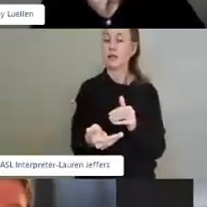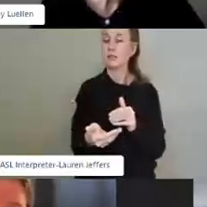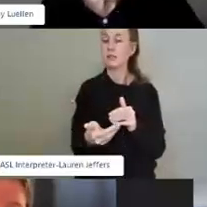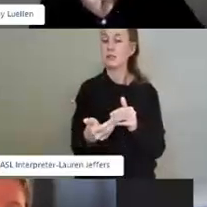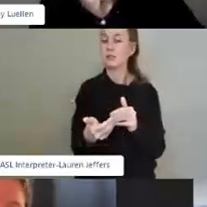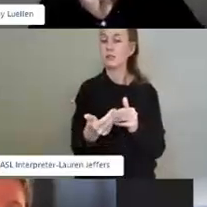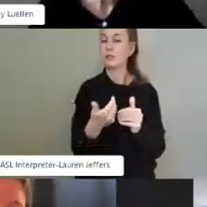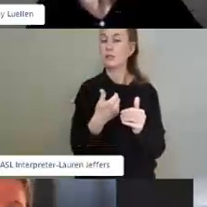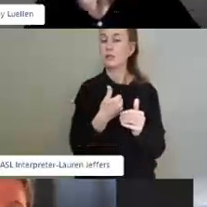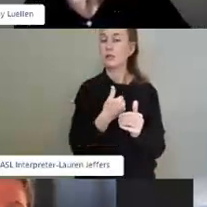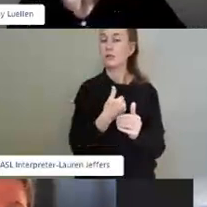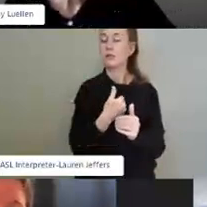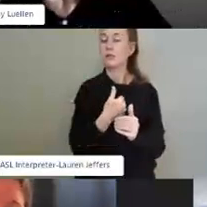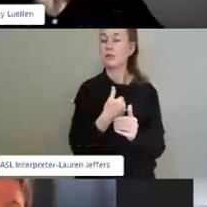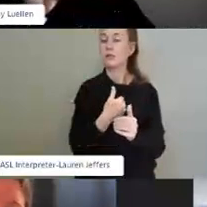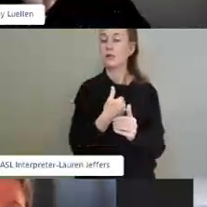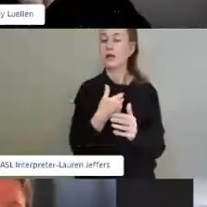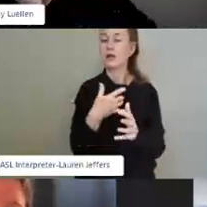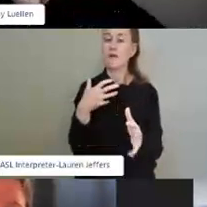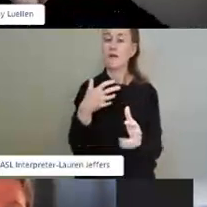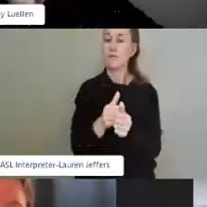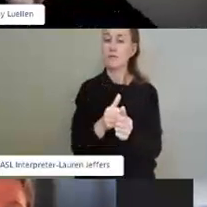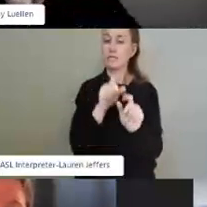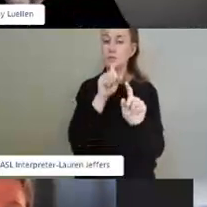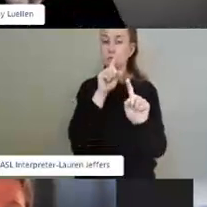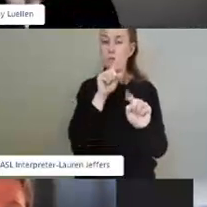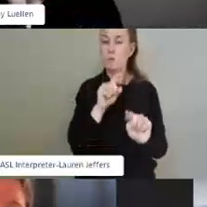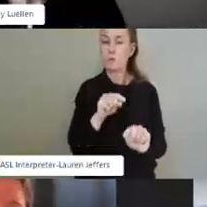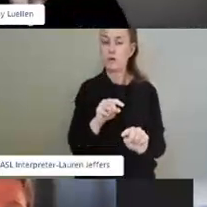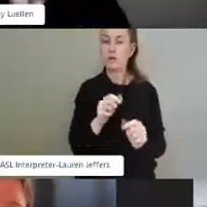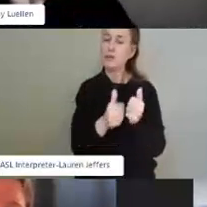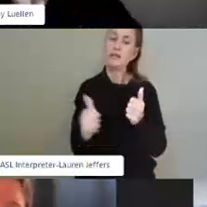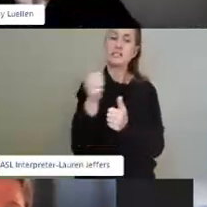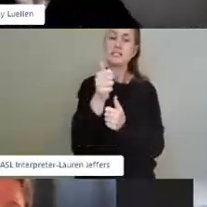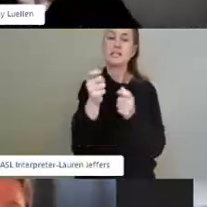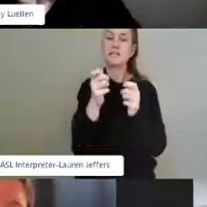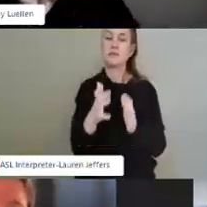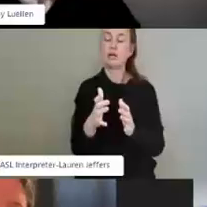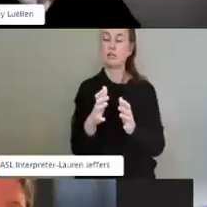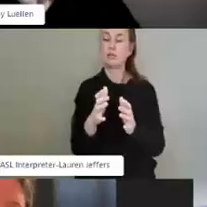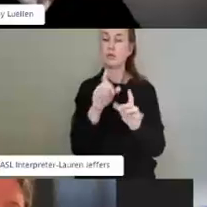state updates and reports. We'll start with our executive director report with Mike Fodgel.